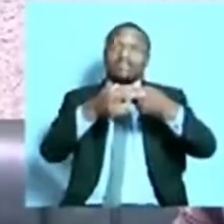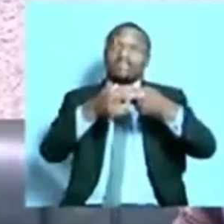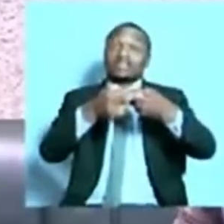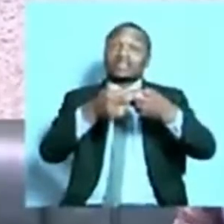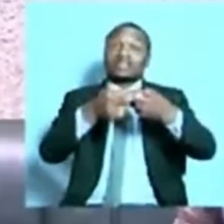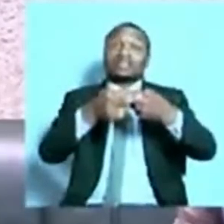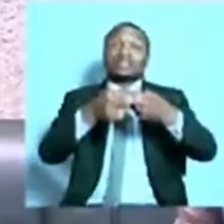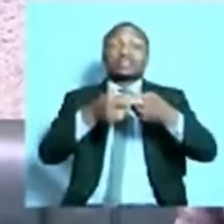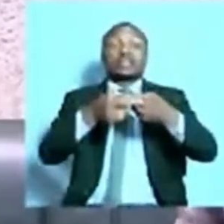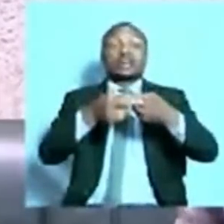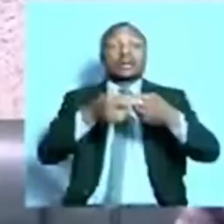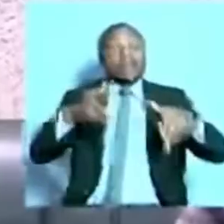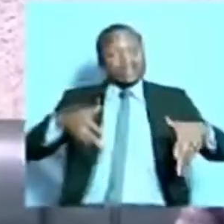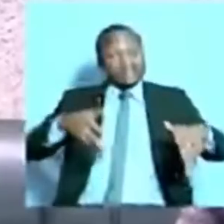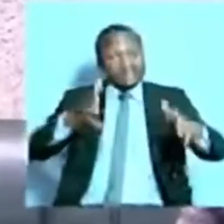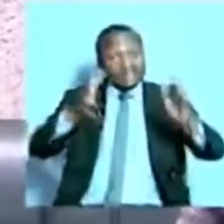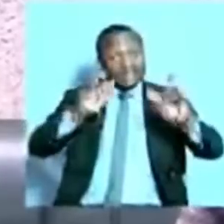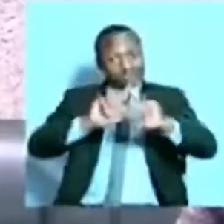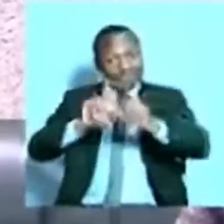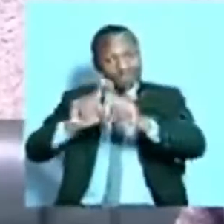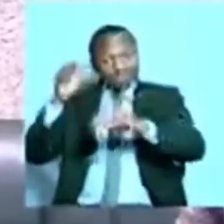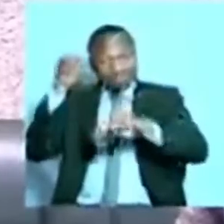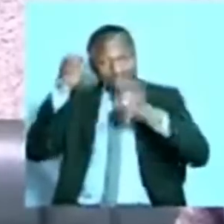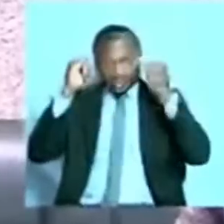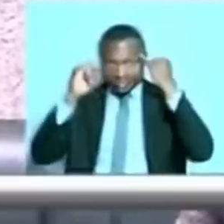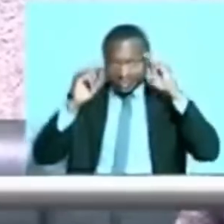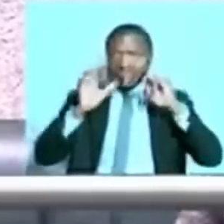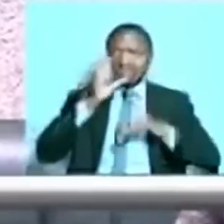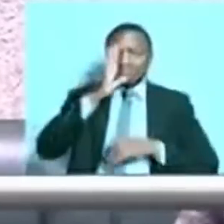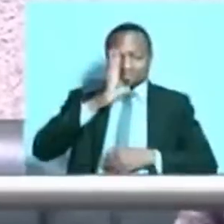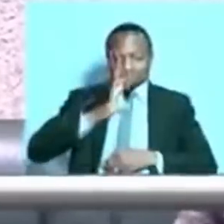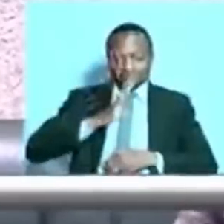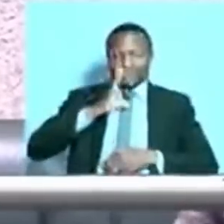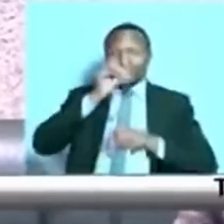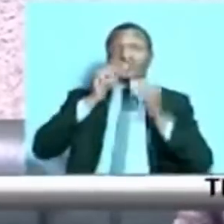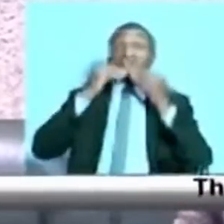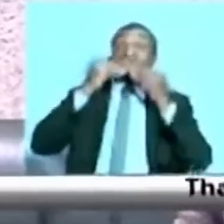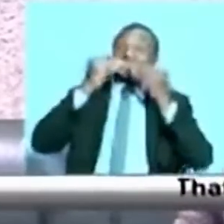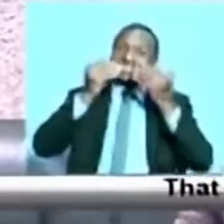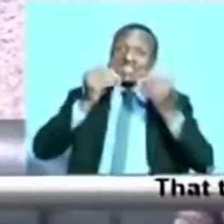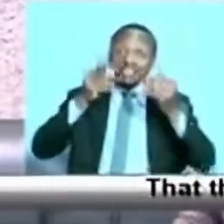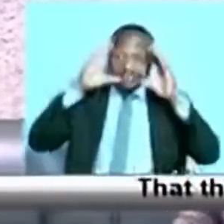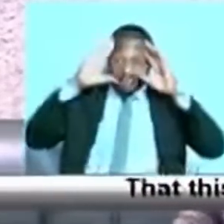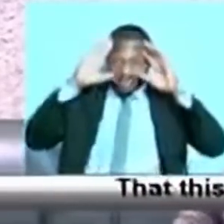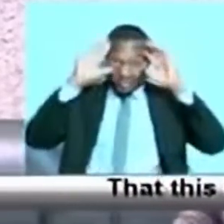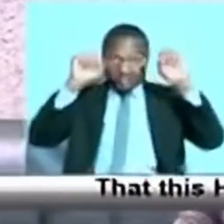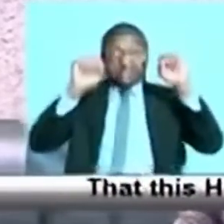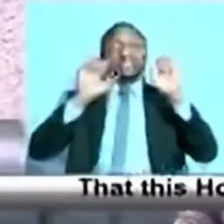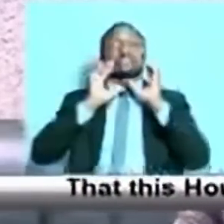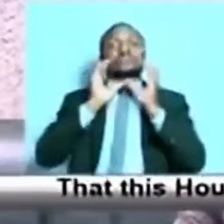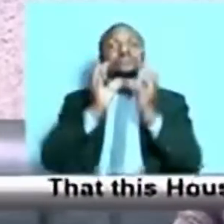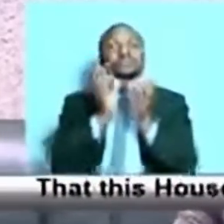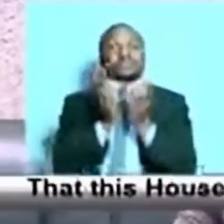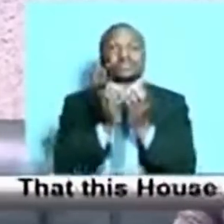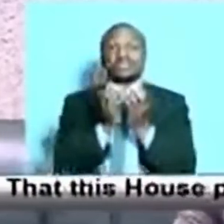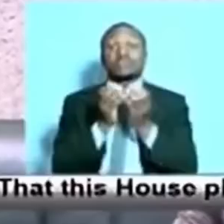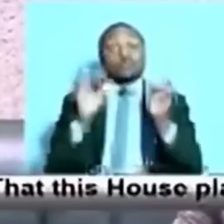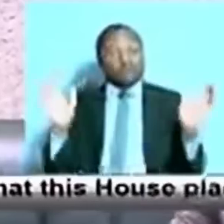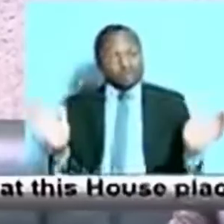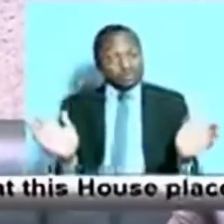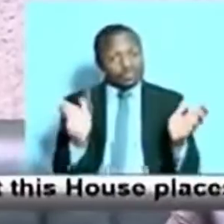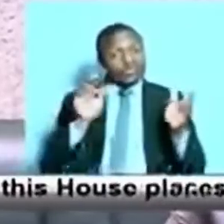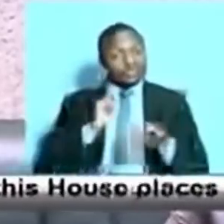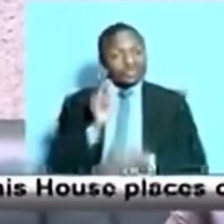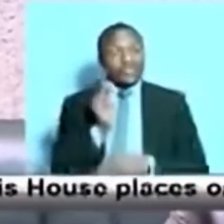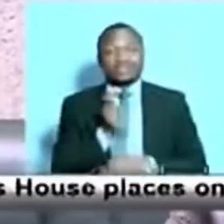tolerance to divergent views. Madam Speaker, I want to thank the President of Mozambique for encouraging us